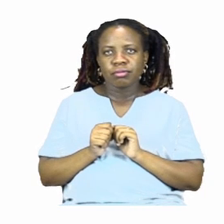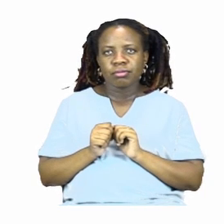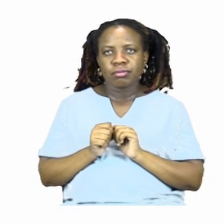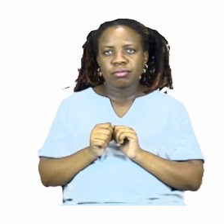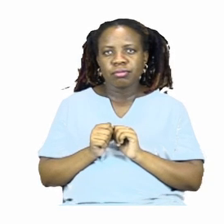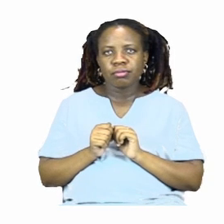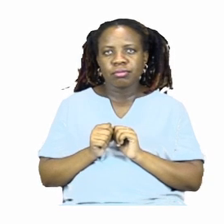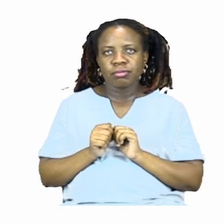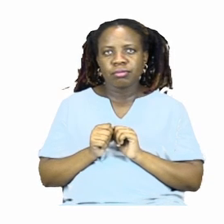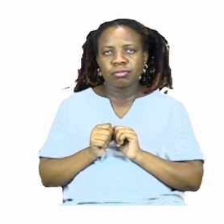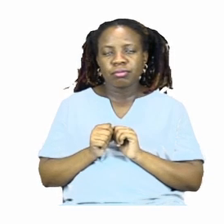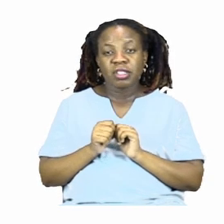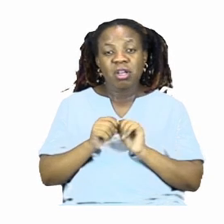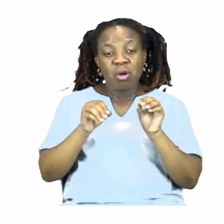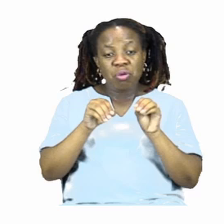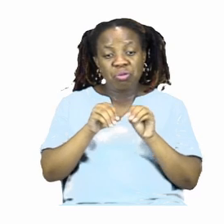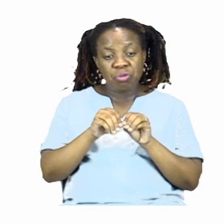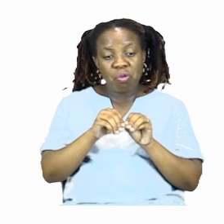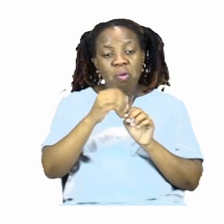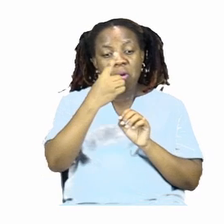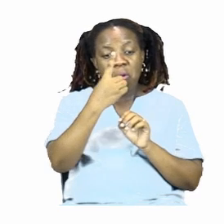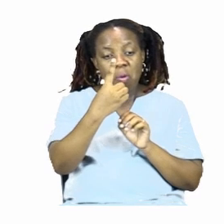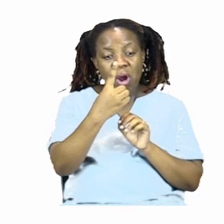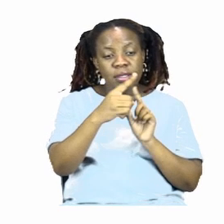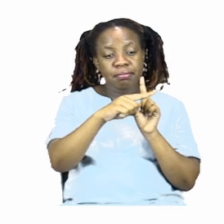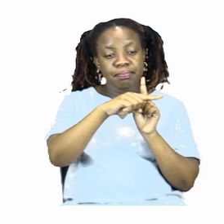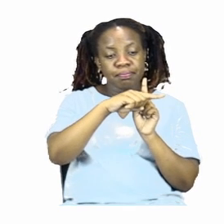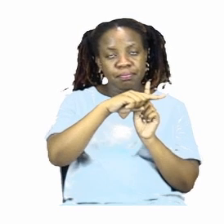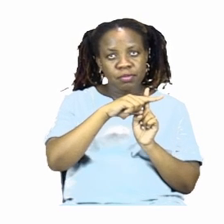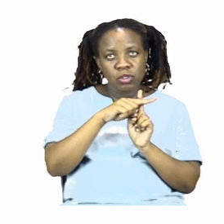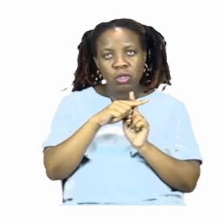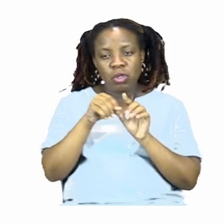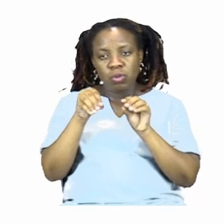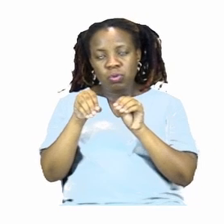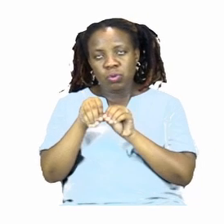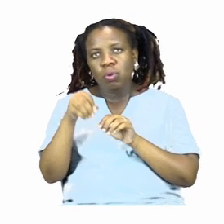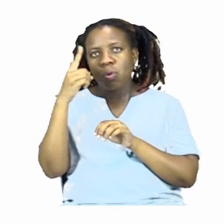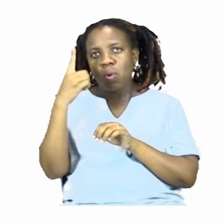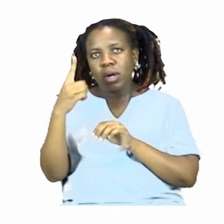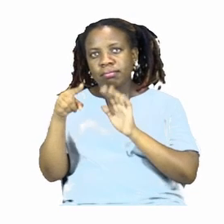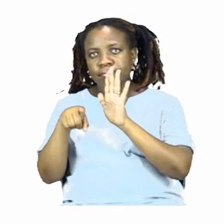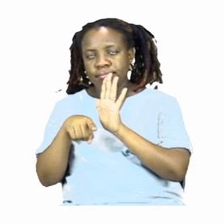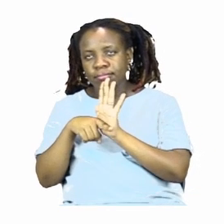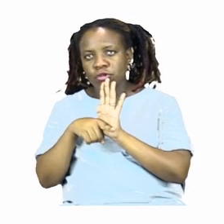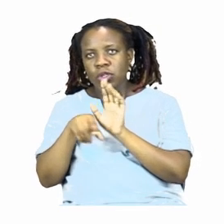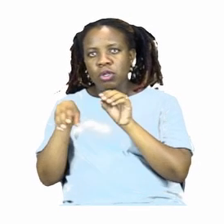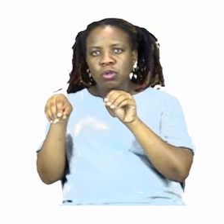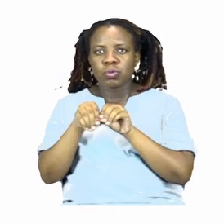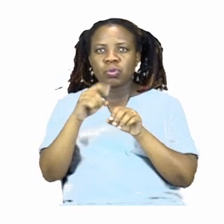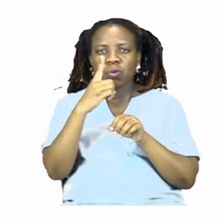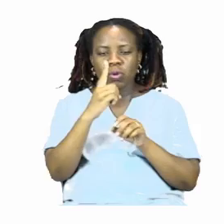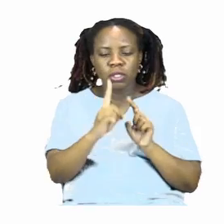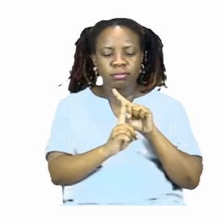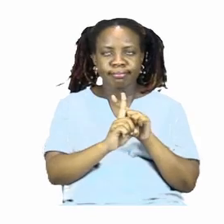do one of each with you. Now, let's quickly see on the board all the sums we have here, and then we